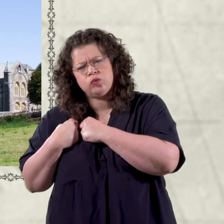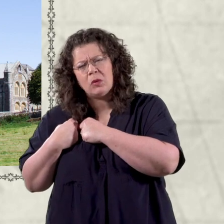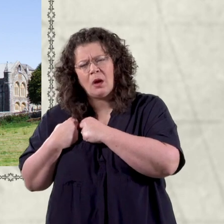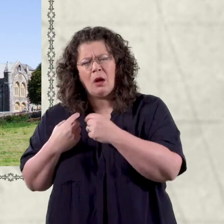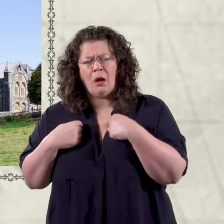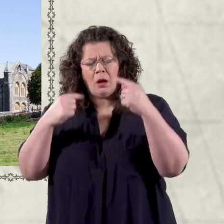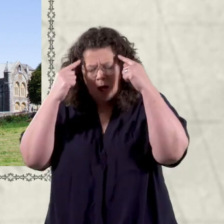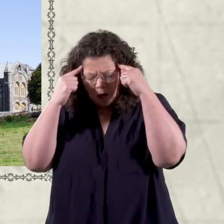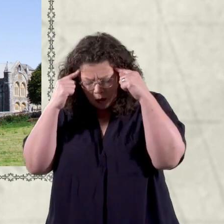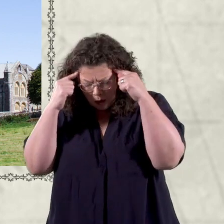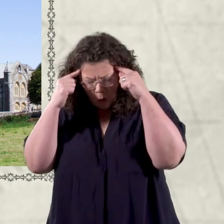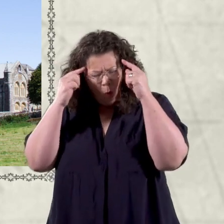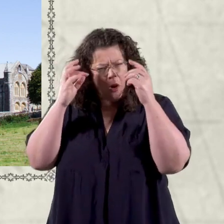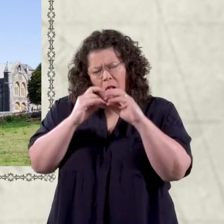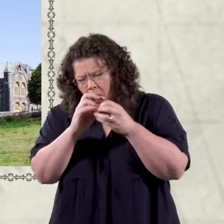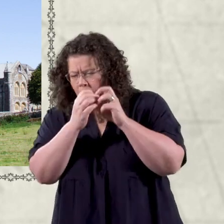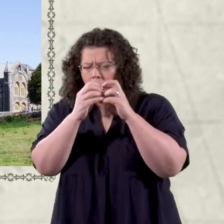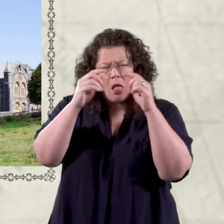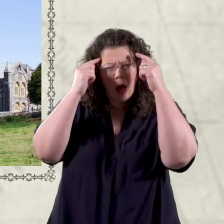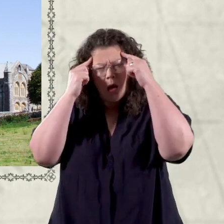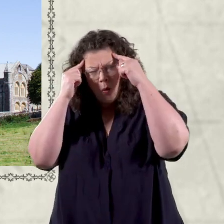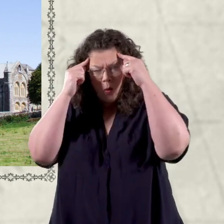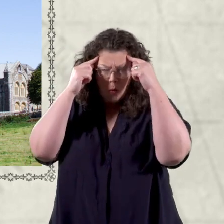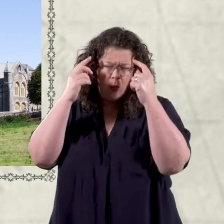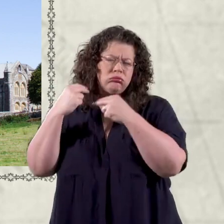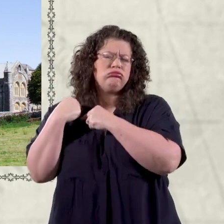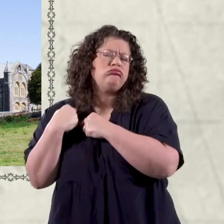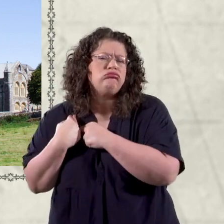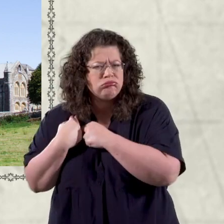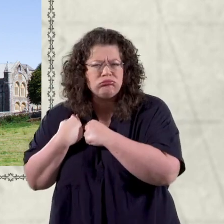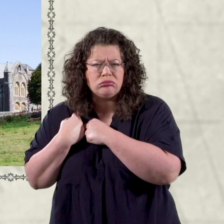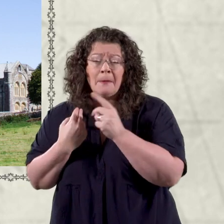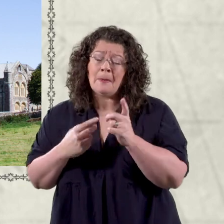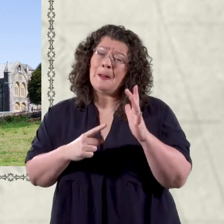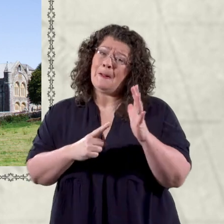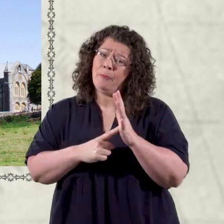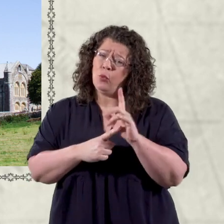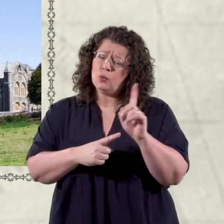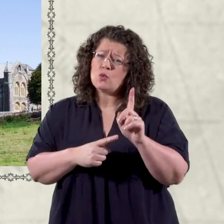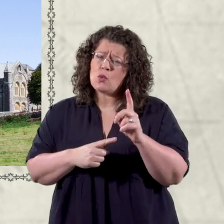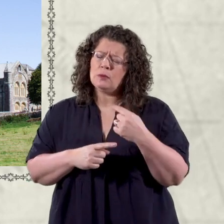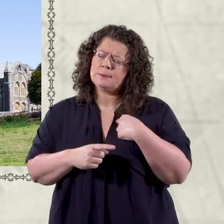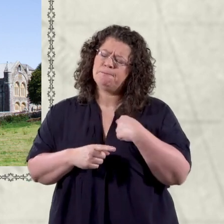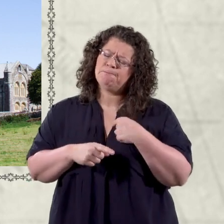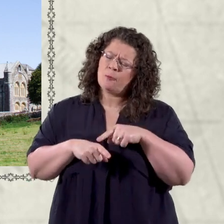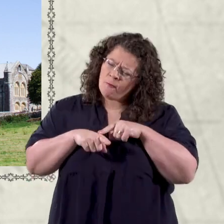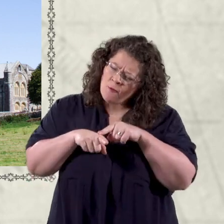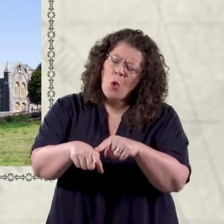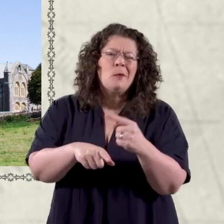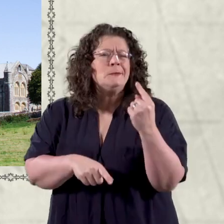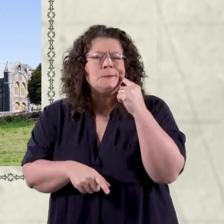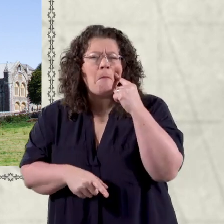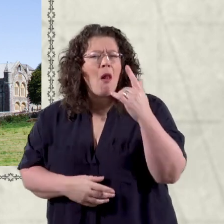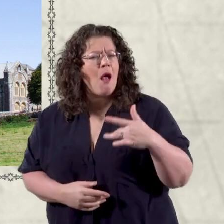my mind was full of heavy burdens, but it was important that I still kept